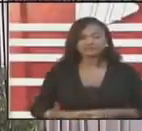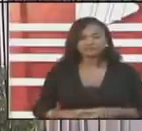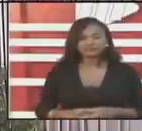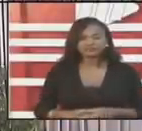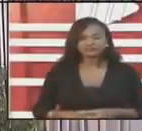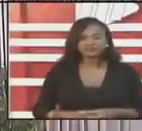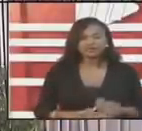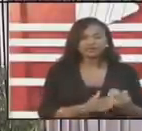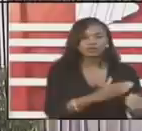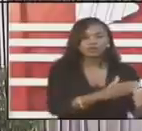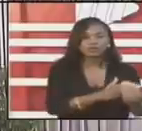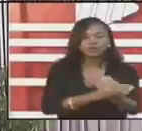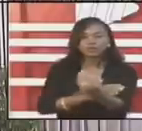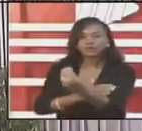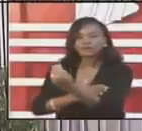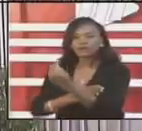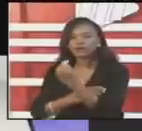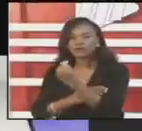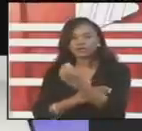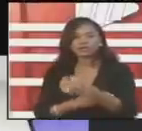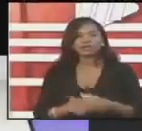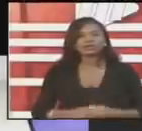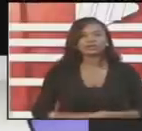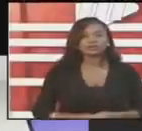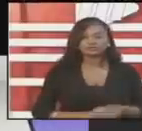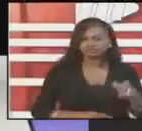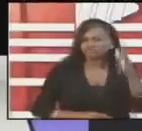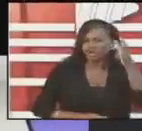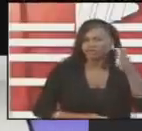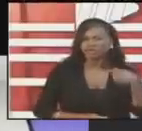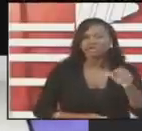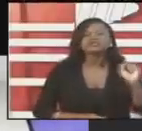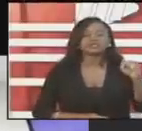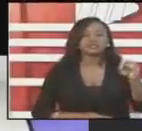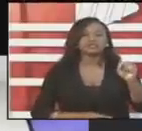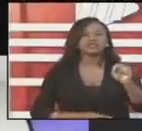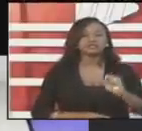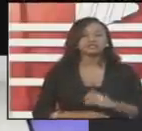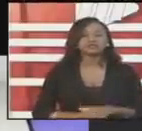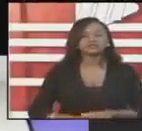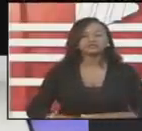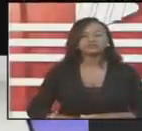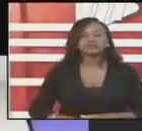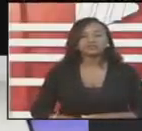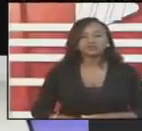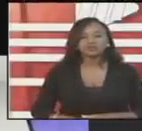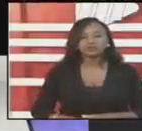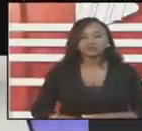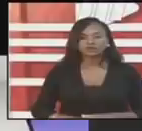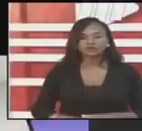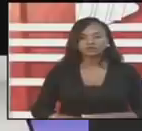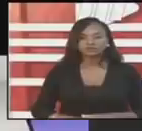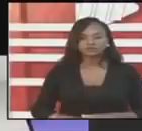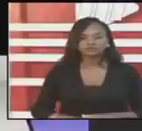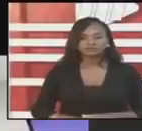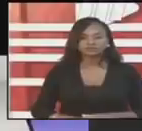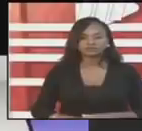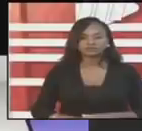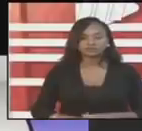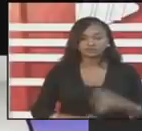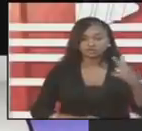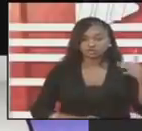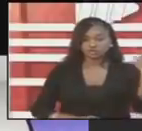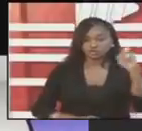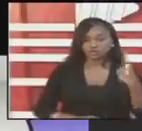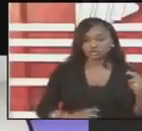Hi, morning everyone. Rishard Khan, Guardian Media Limited. You all hearing me? Yes, Good loud morning, and clear. yes. Morning. Okay, great. 2